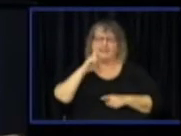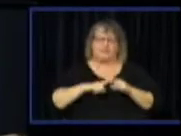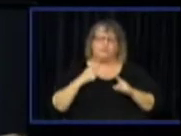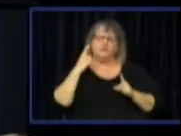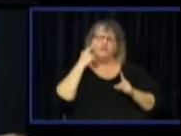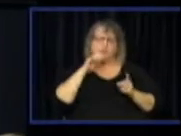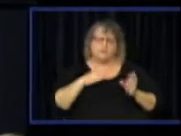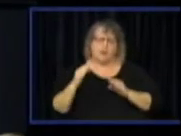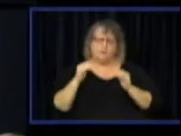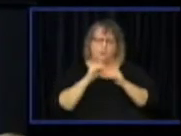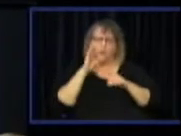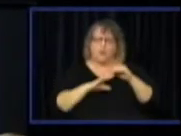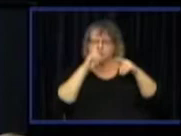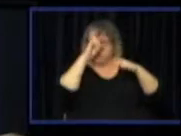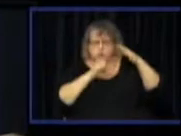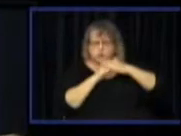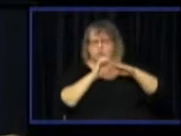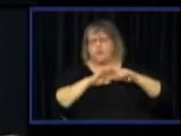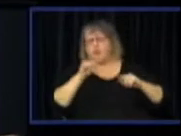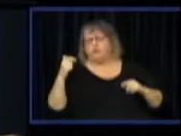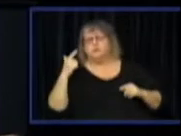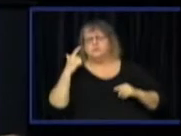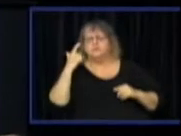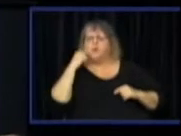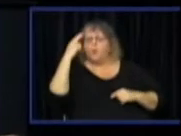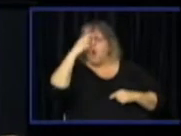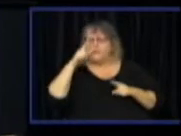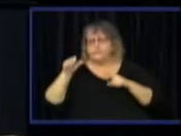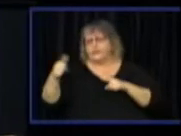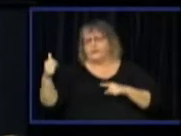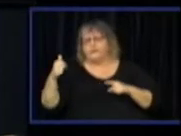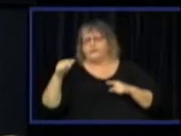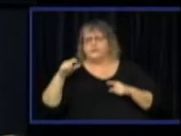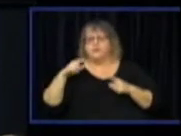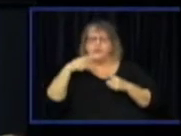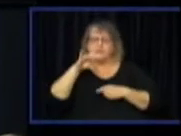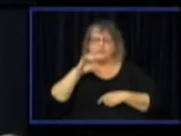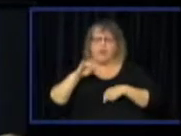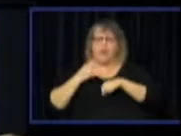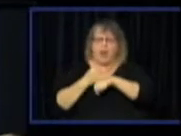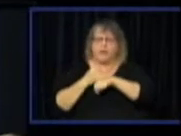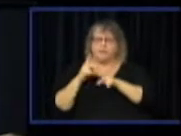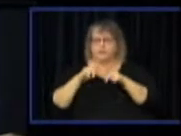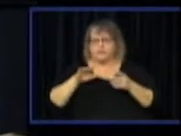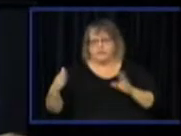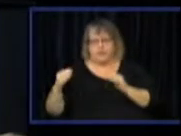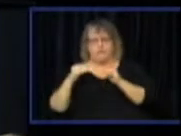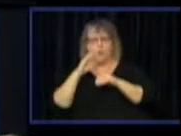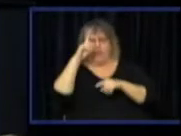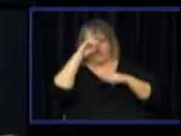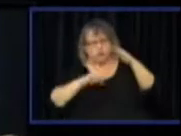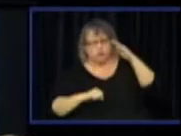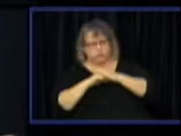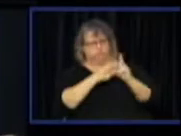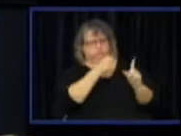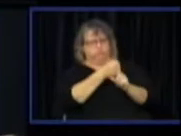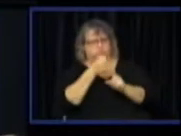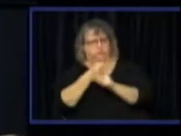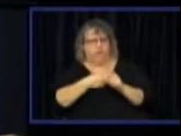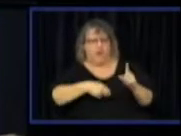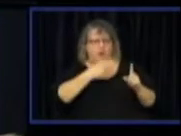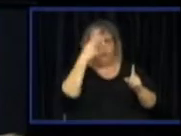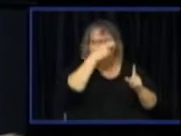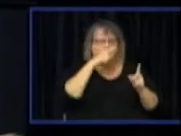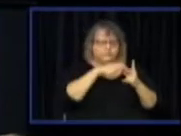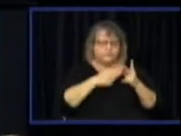out, specifically for the Native Hawaiians and other Pacific Islanders, why the stroke mortality is higher and